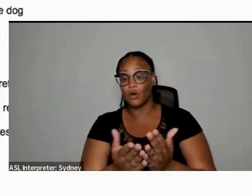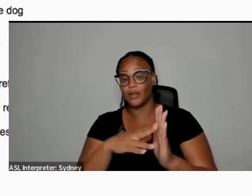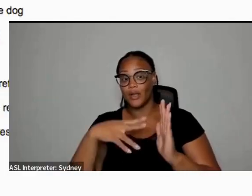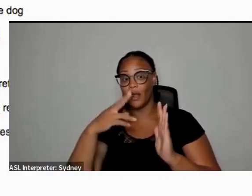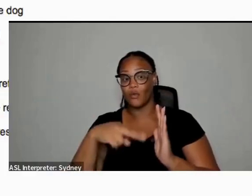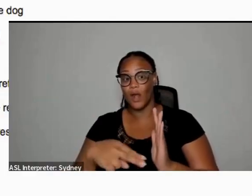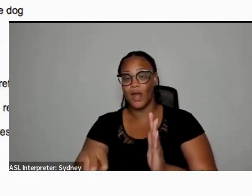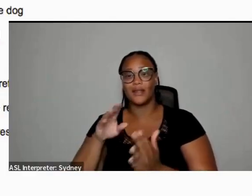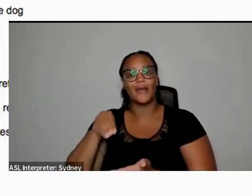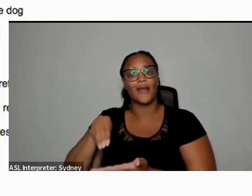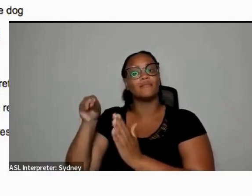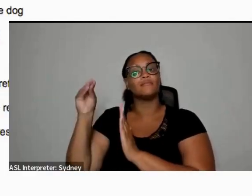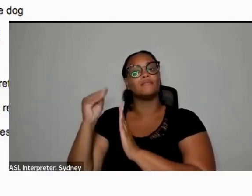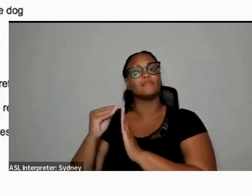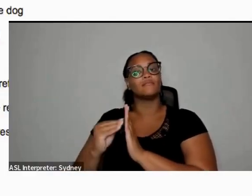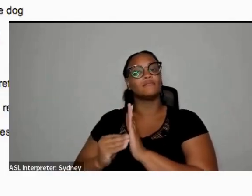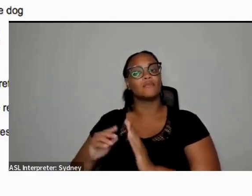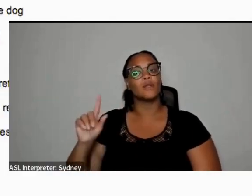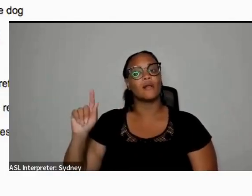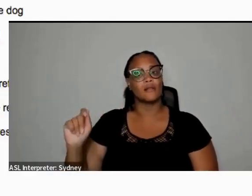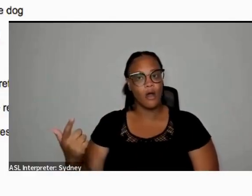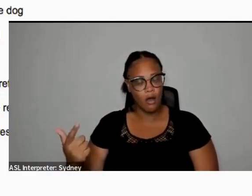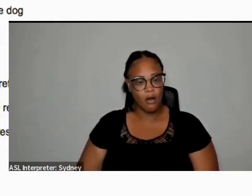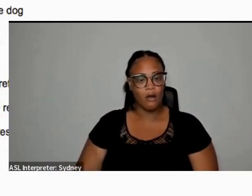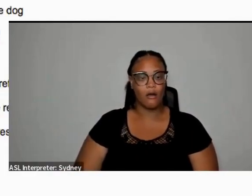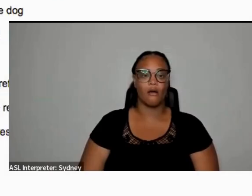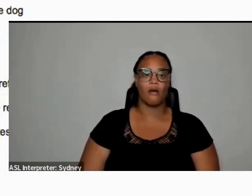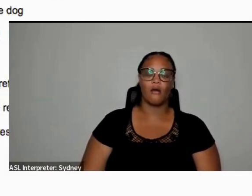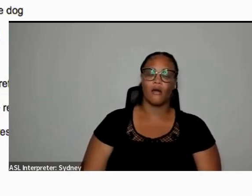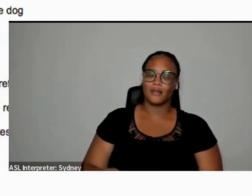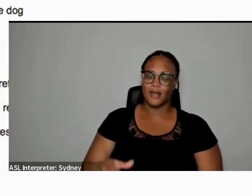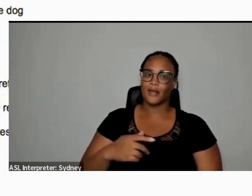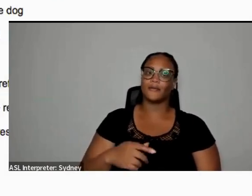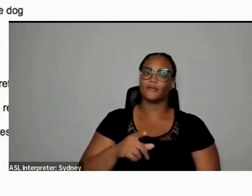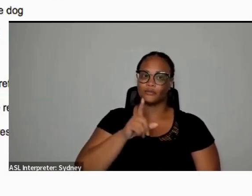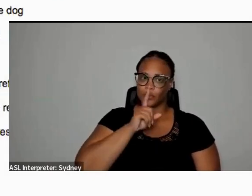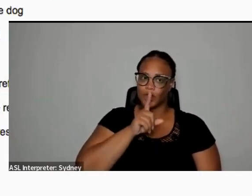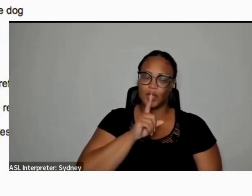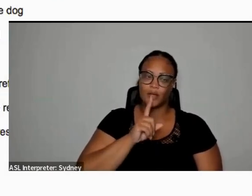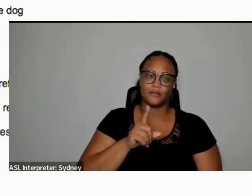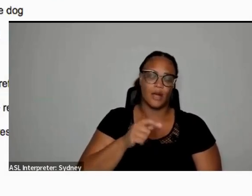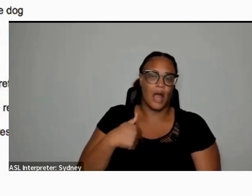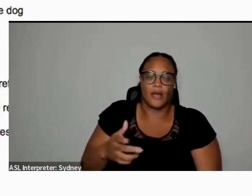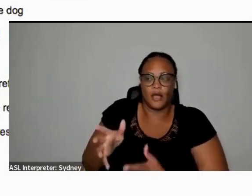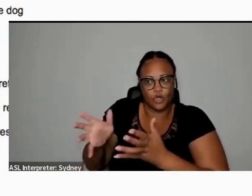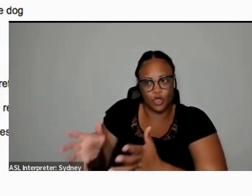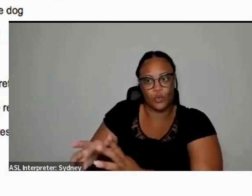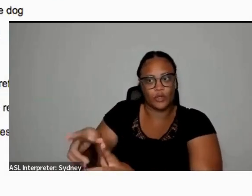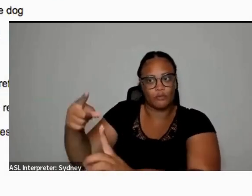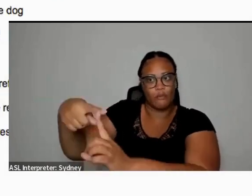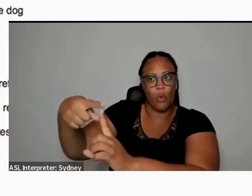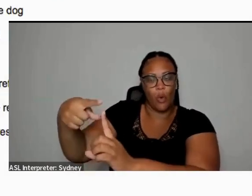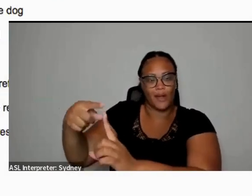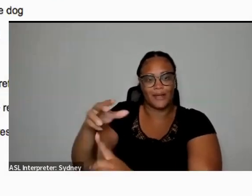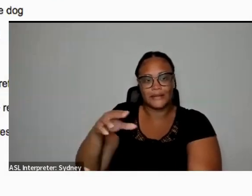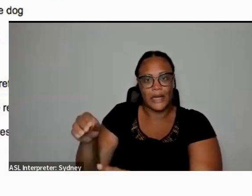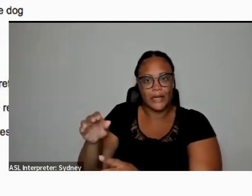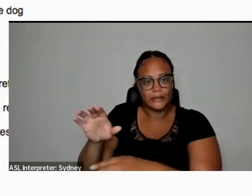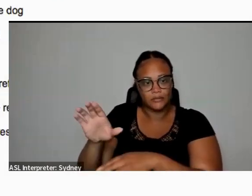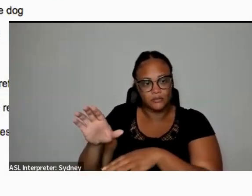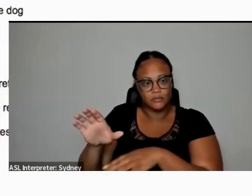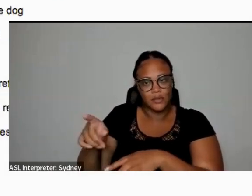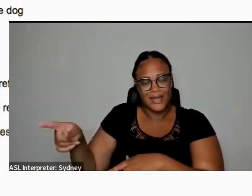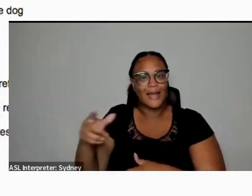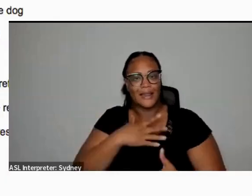And we were, like I said, we were big on earning points and earning extra computer. Play a board game. They could